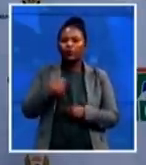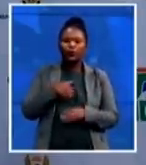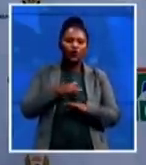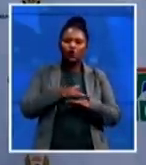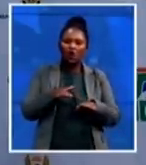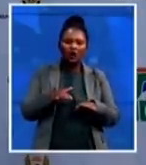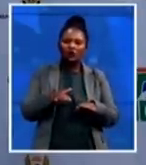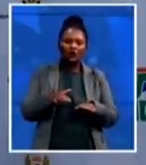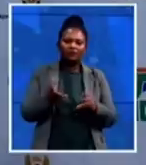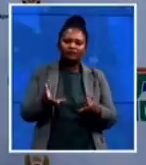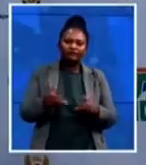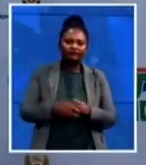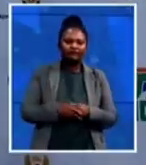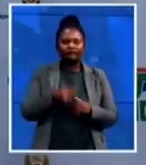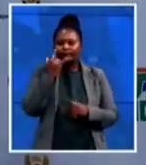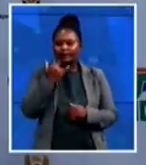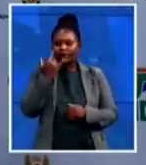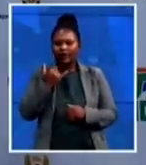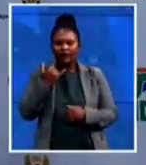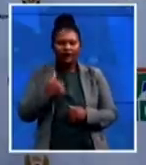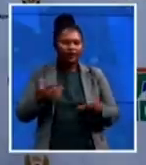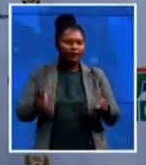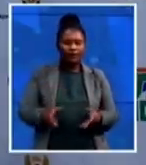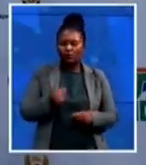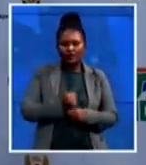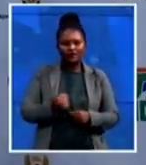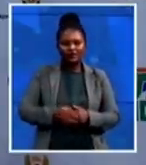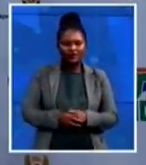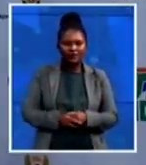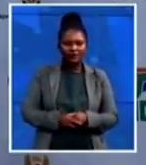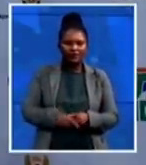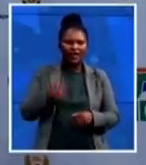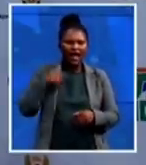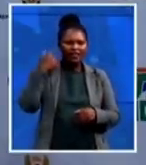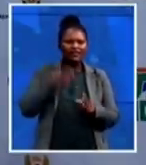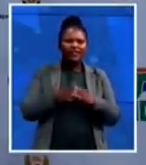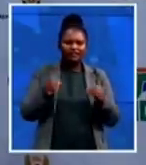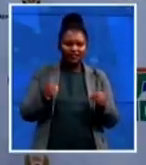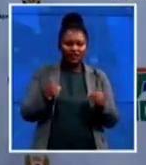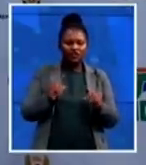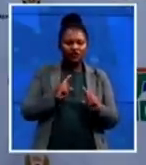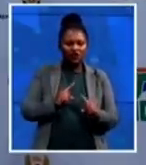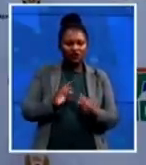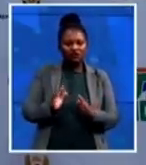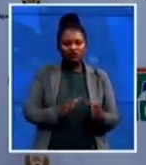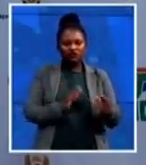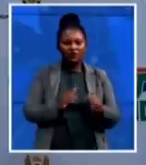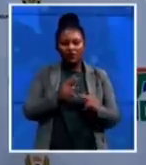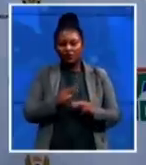back. I think I've dealt with that part. Review of health